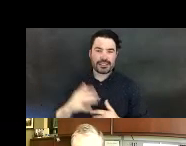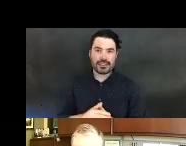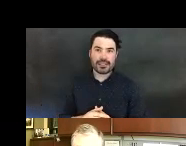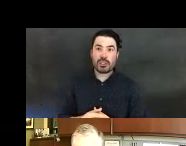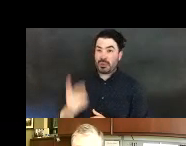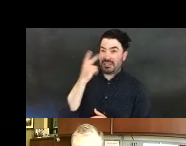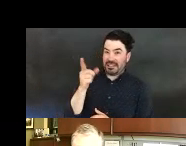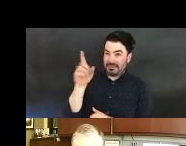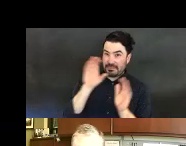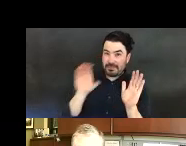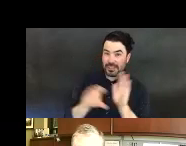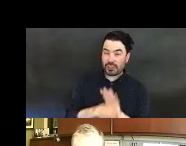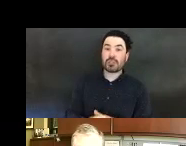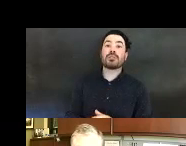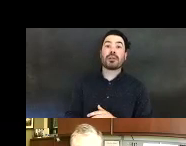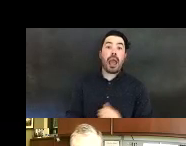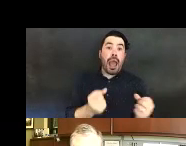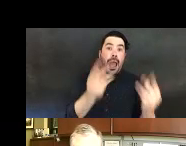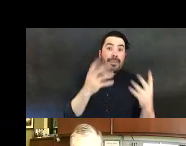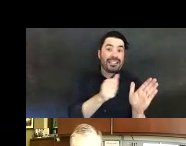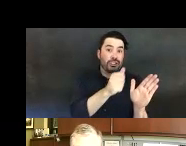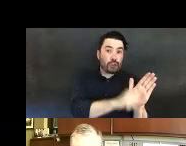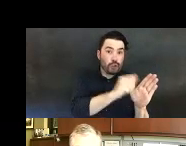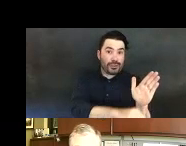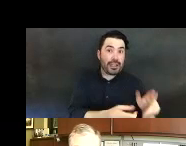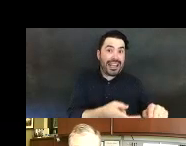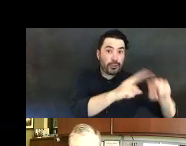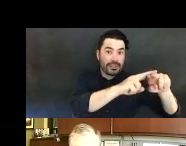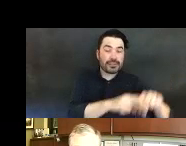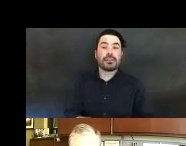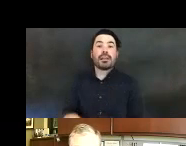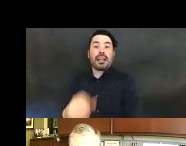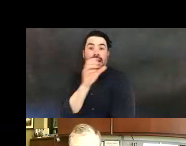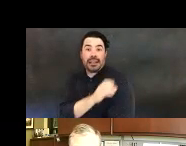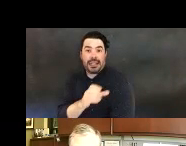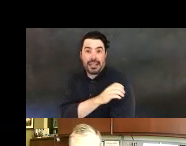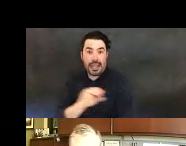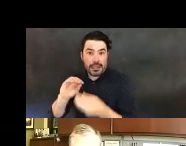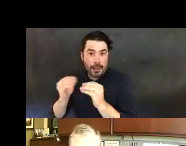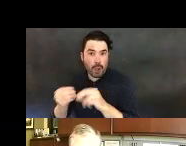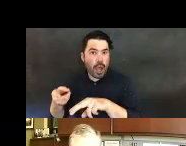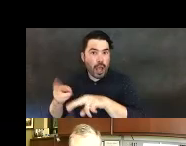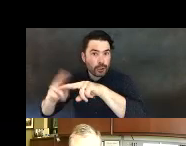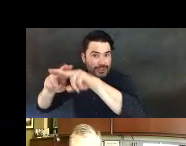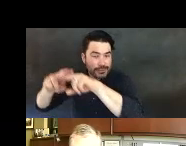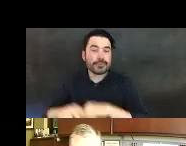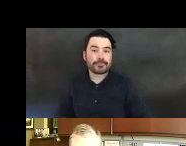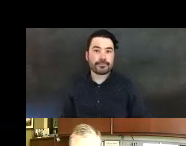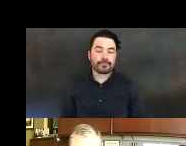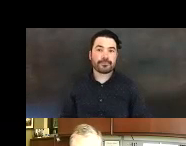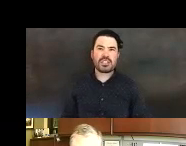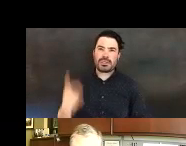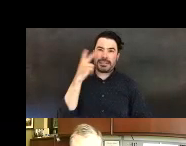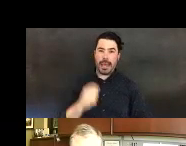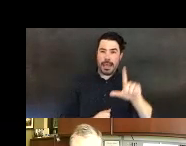inpatient side with our operating rooms, and then we'll also show some ambulatory care data that shows where we are with the ramp up. So if you look at the graph on the